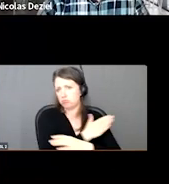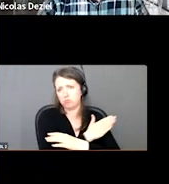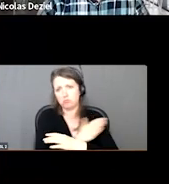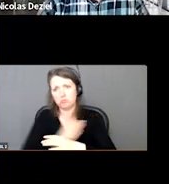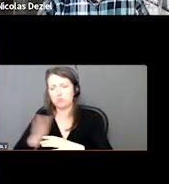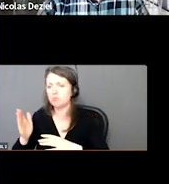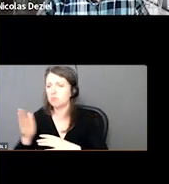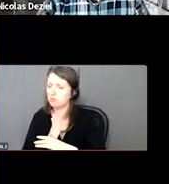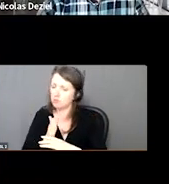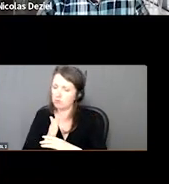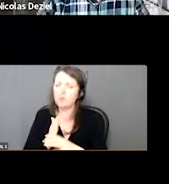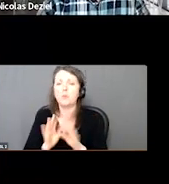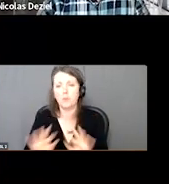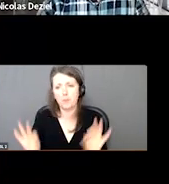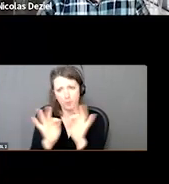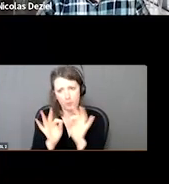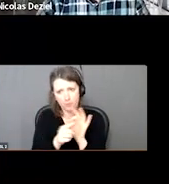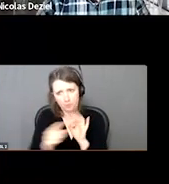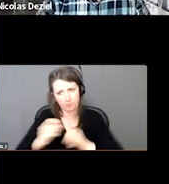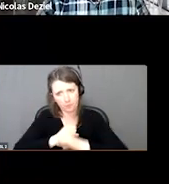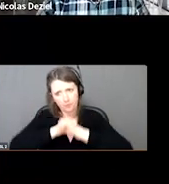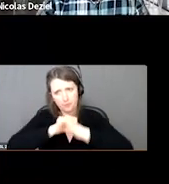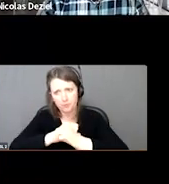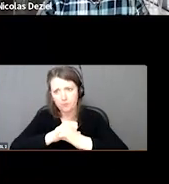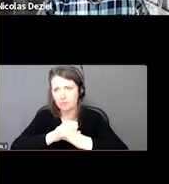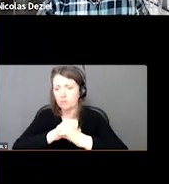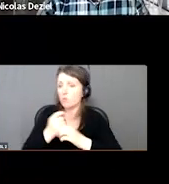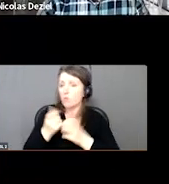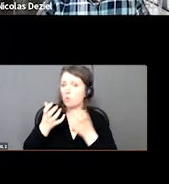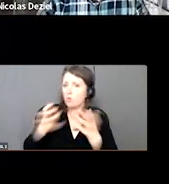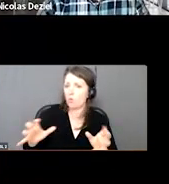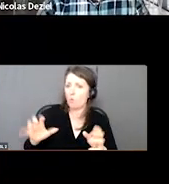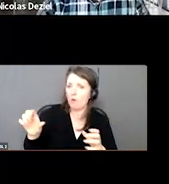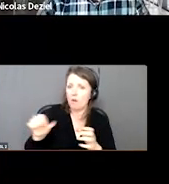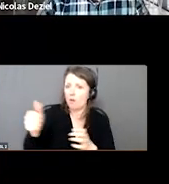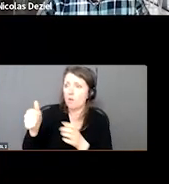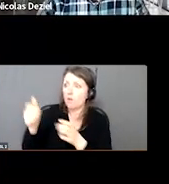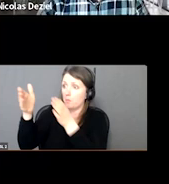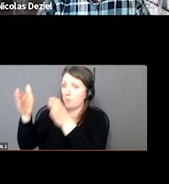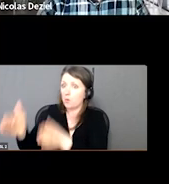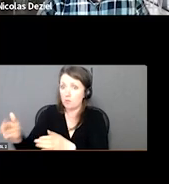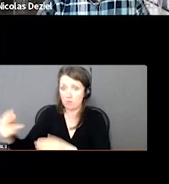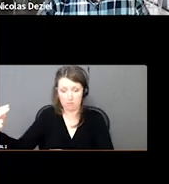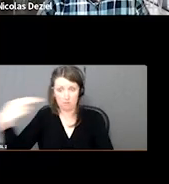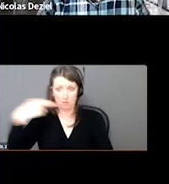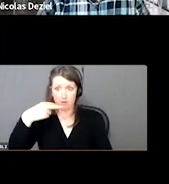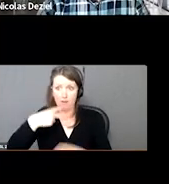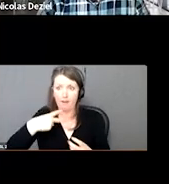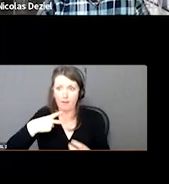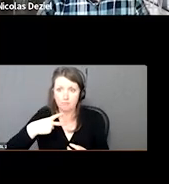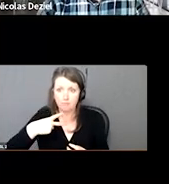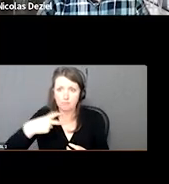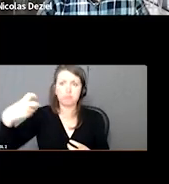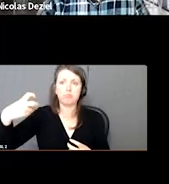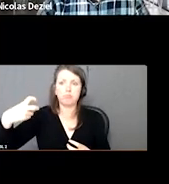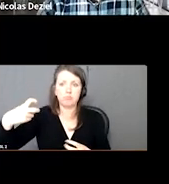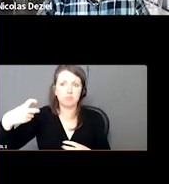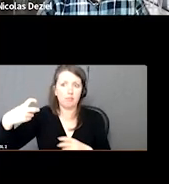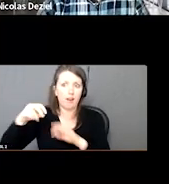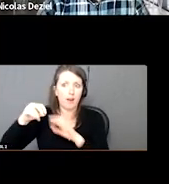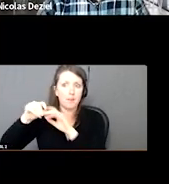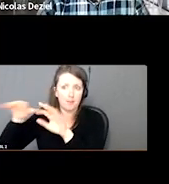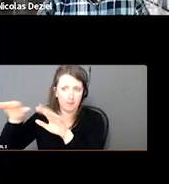or using or copying your innovation and profiting on your back. So even a recipe, a unique change